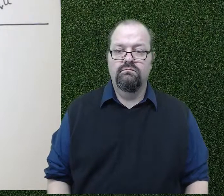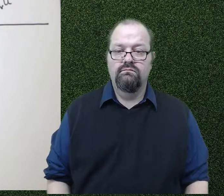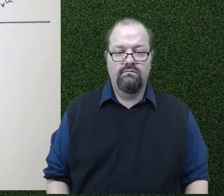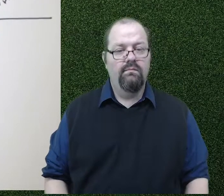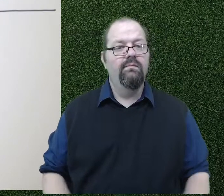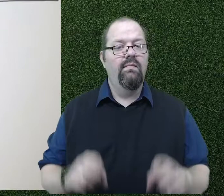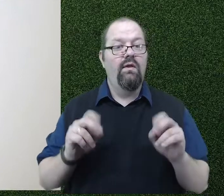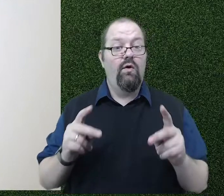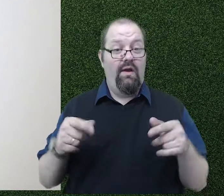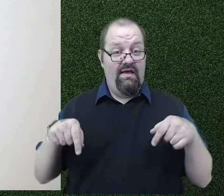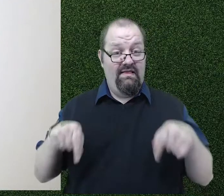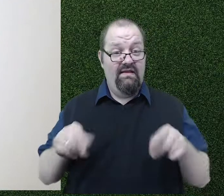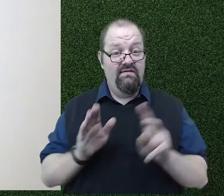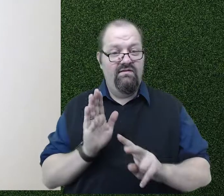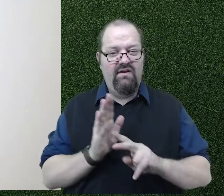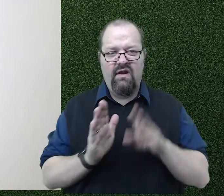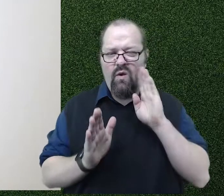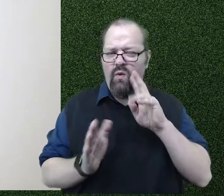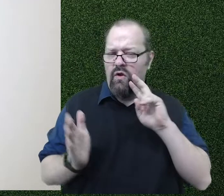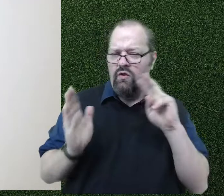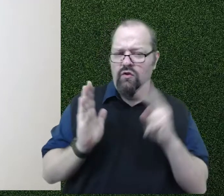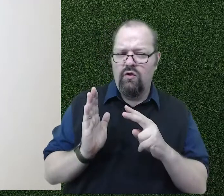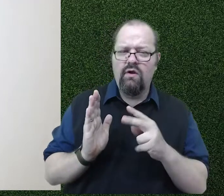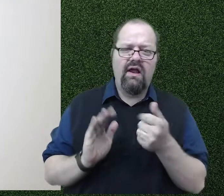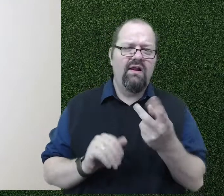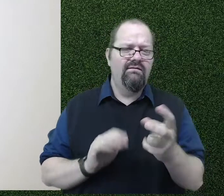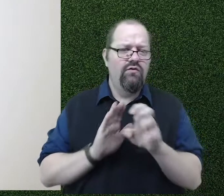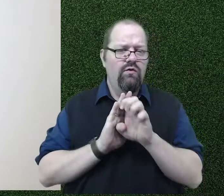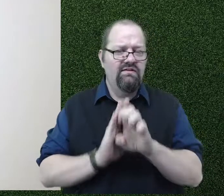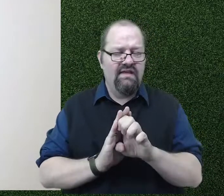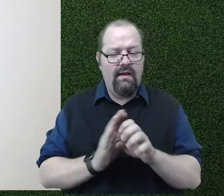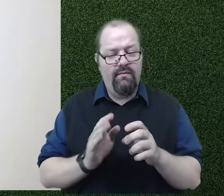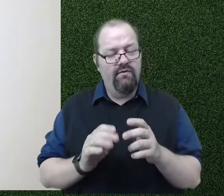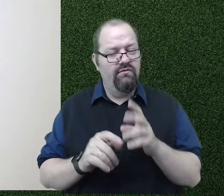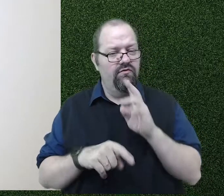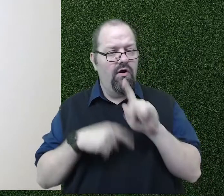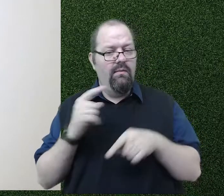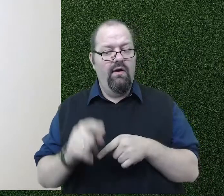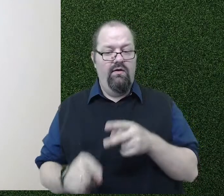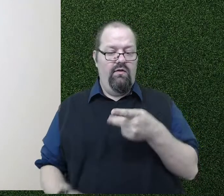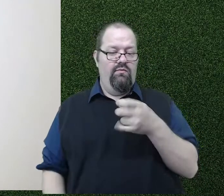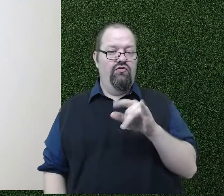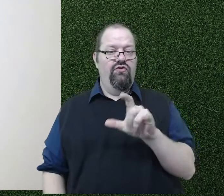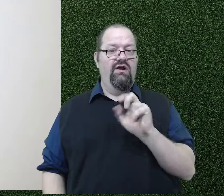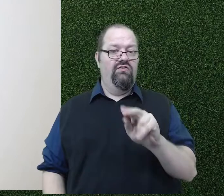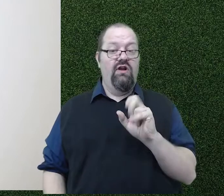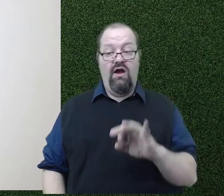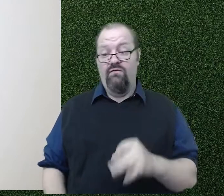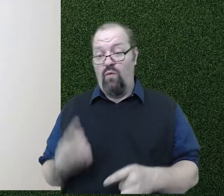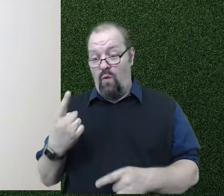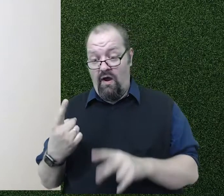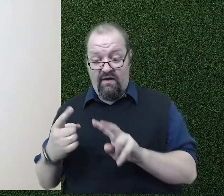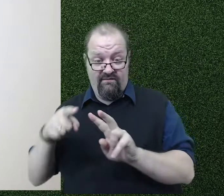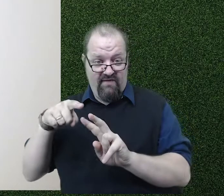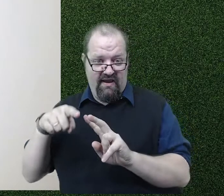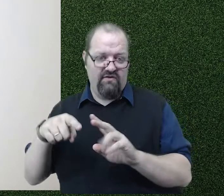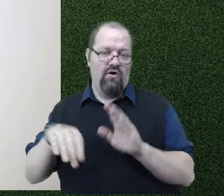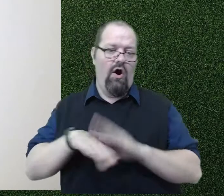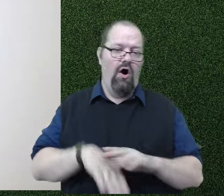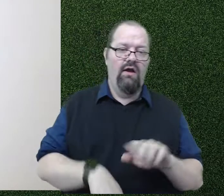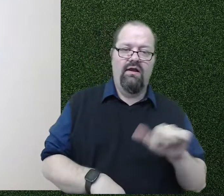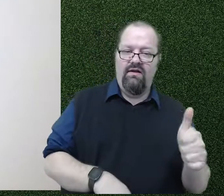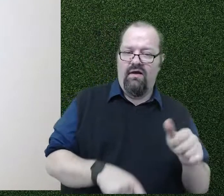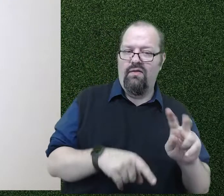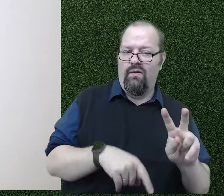Okay, in this video we're going to look at some examples involving the projection of one vector onto another. We're going to do two in